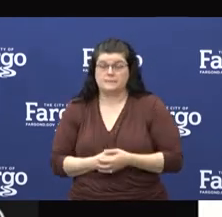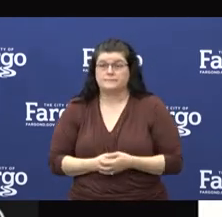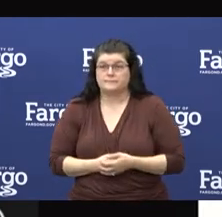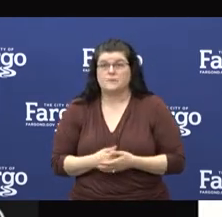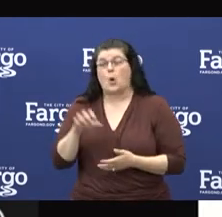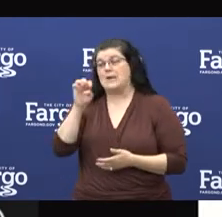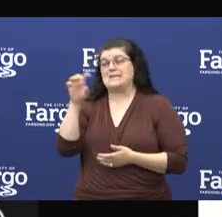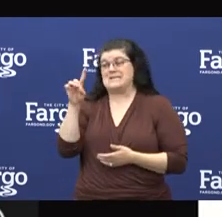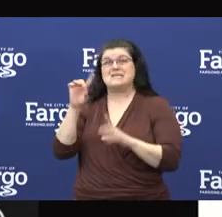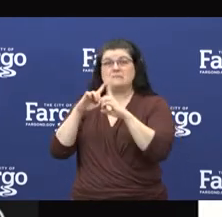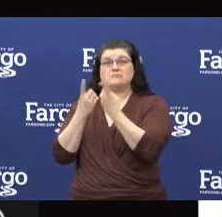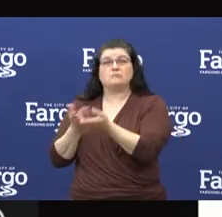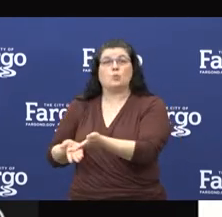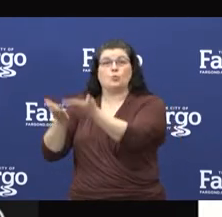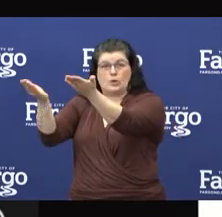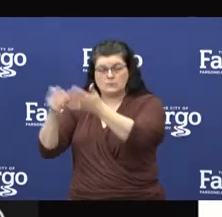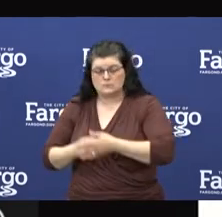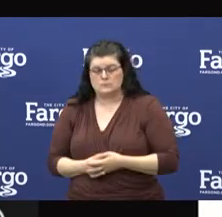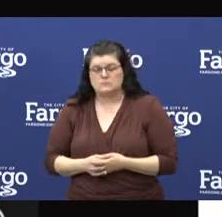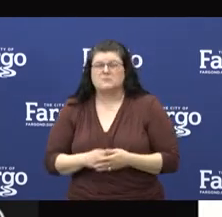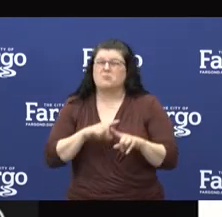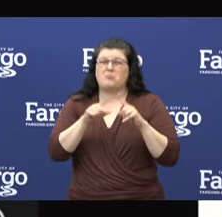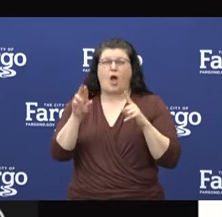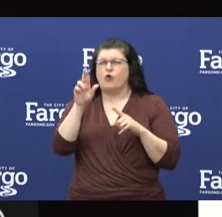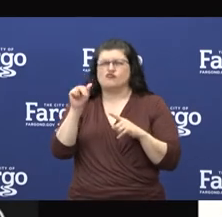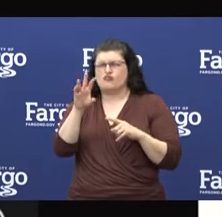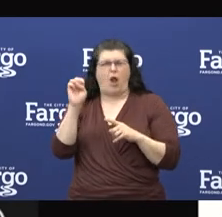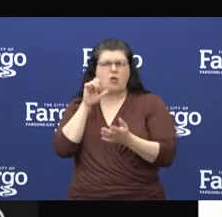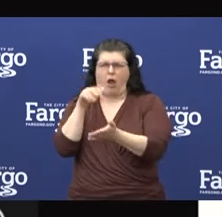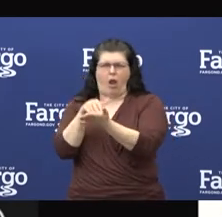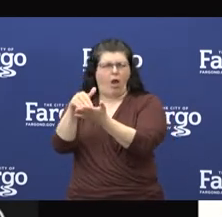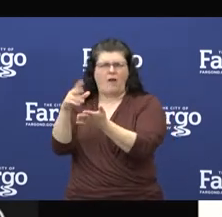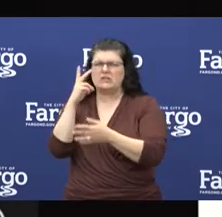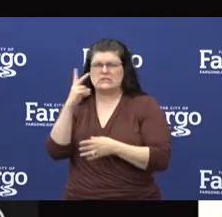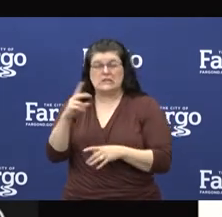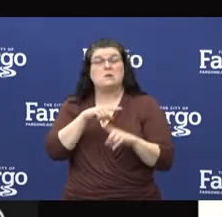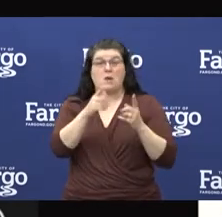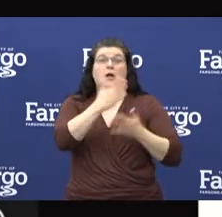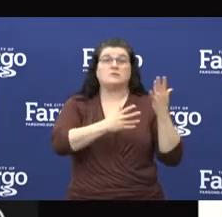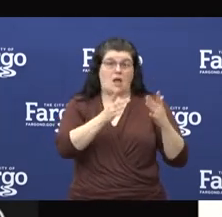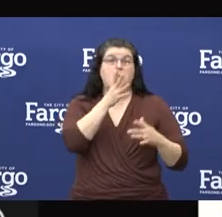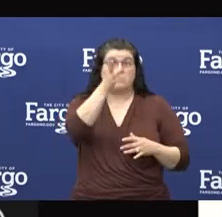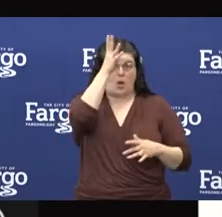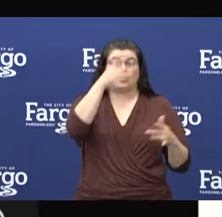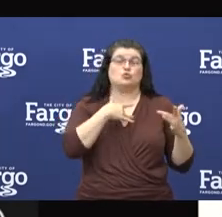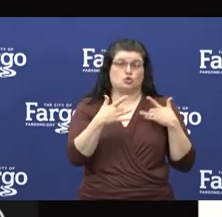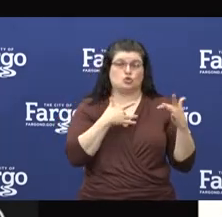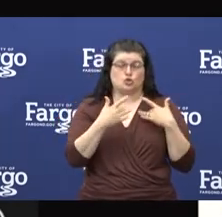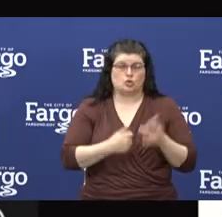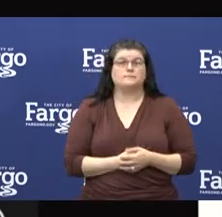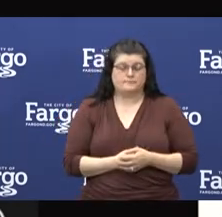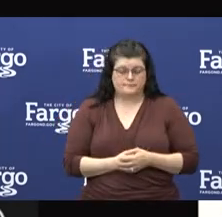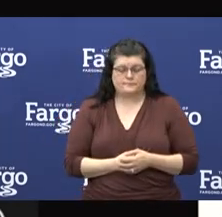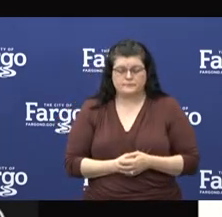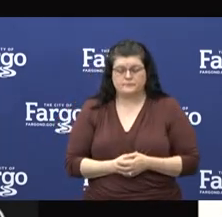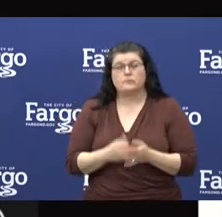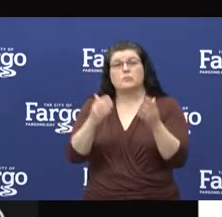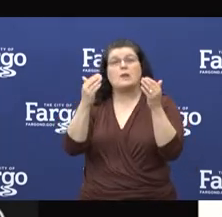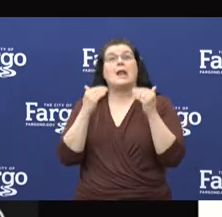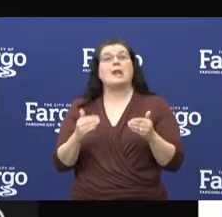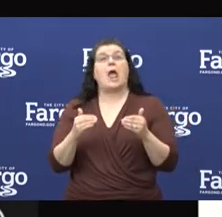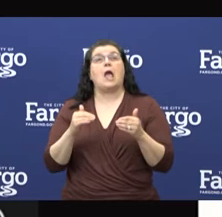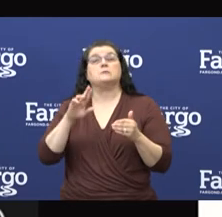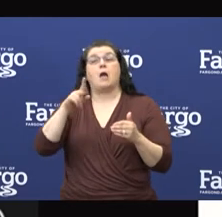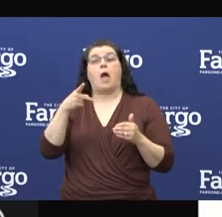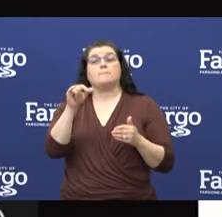is an extremely rare condition, and I know there's parents concerned about that. Next, I thought I would provide an update on